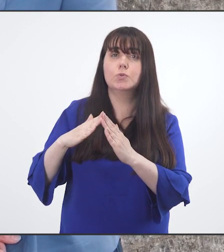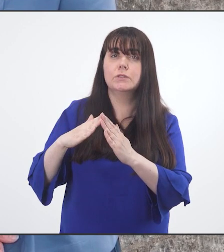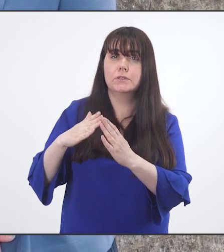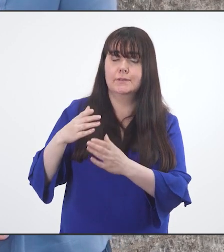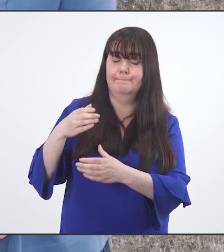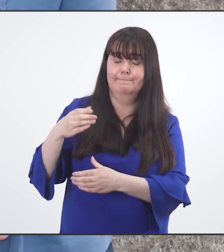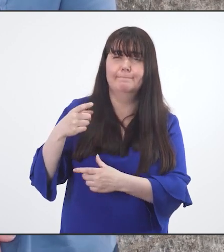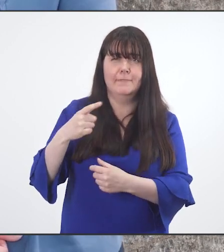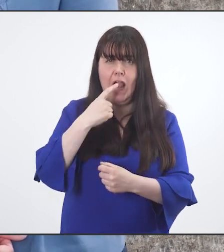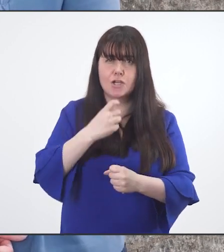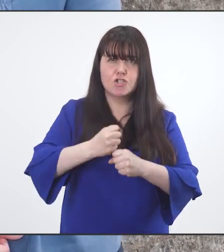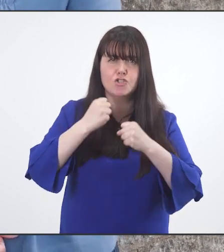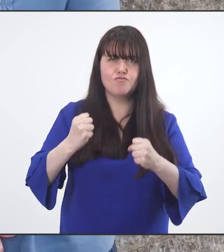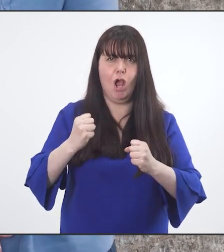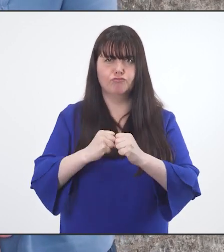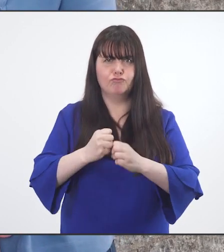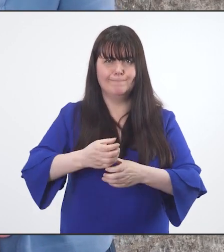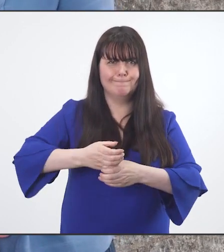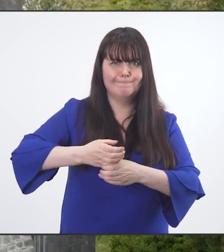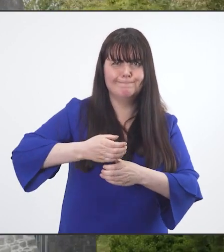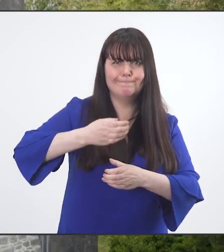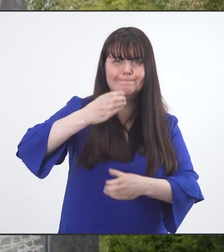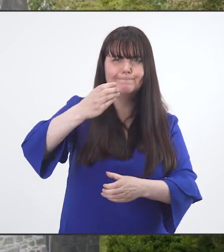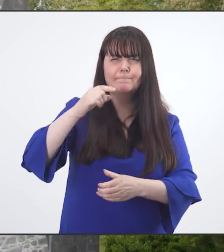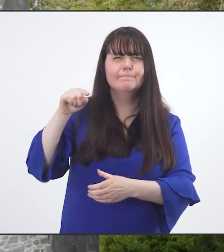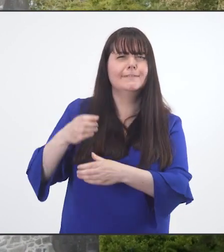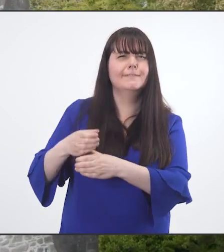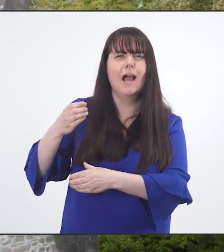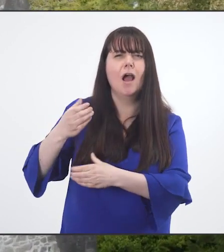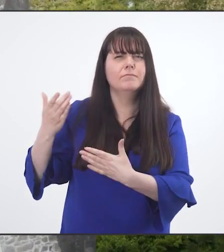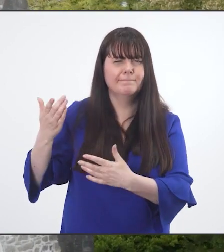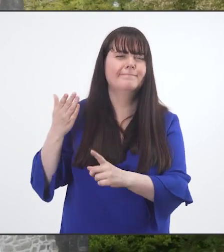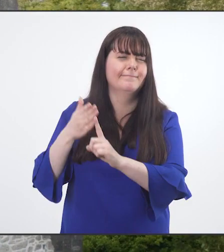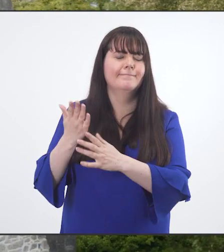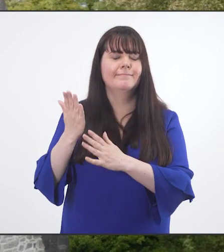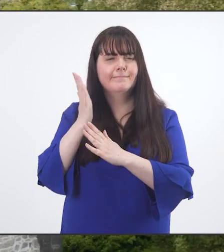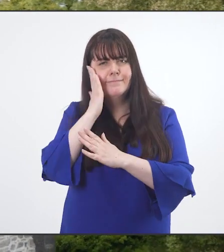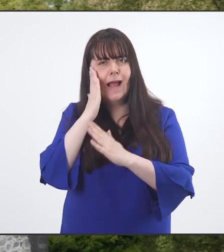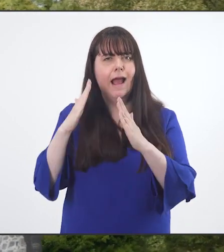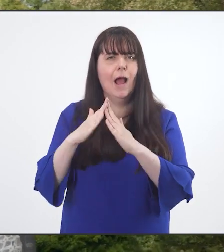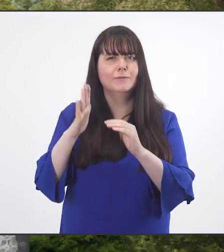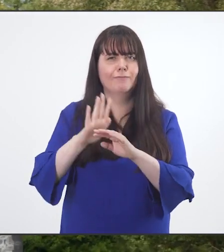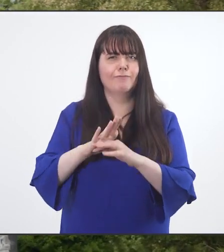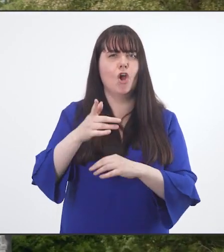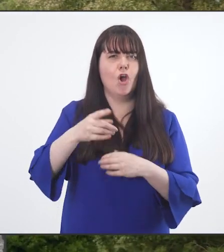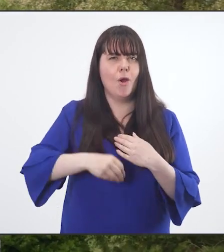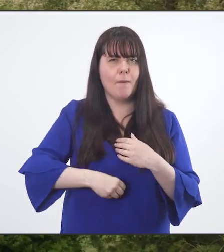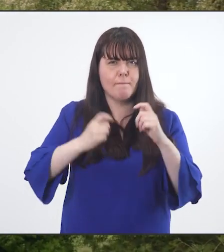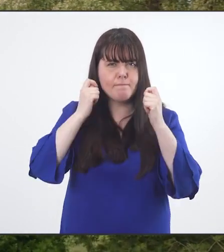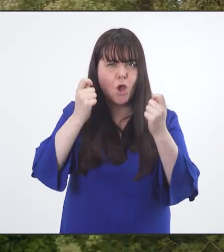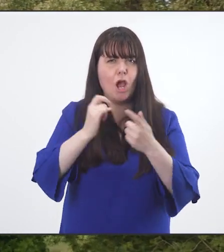the western part of the original oratory is a tower, and I suppose what we would refer to now as a tower house,